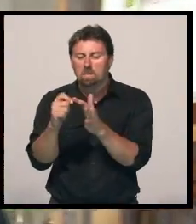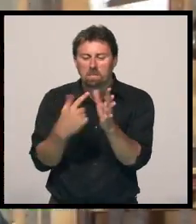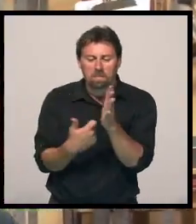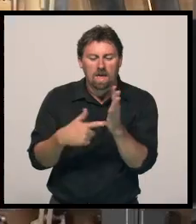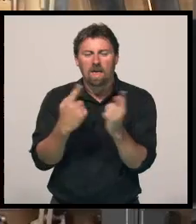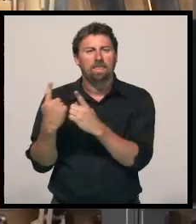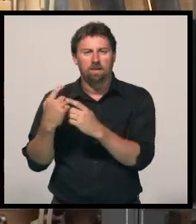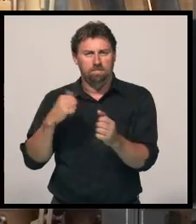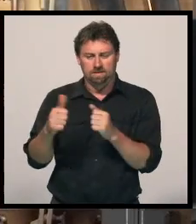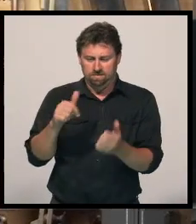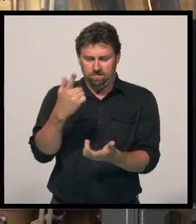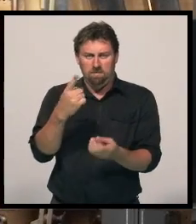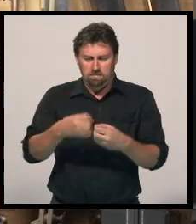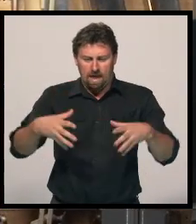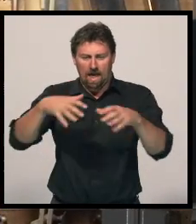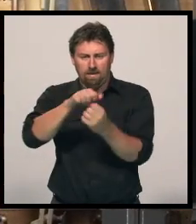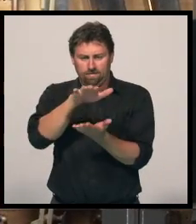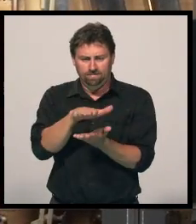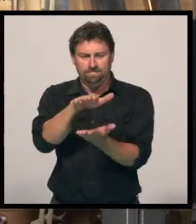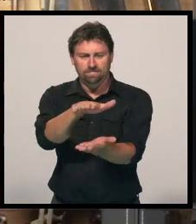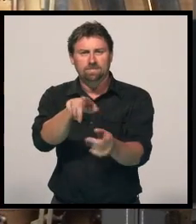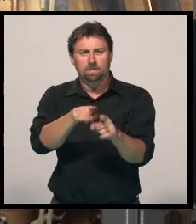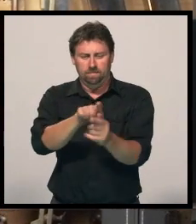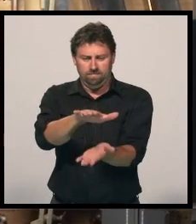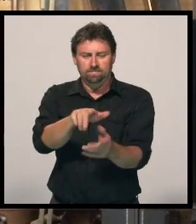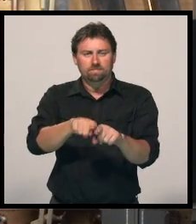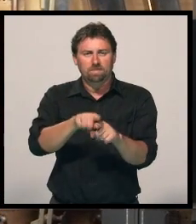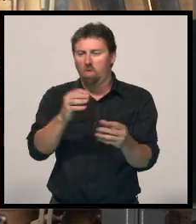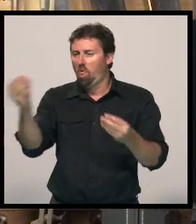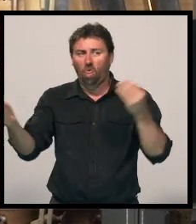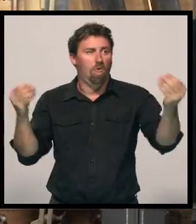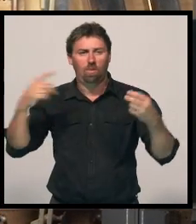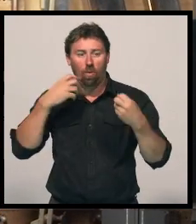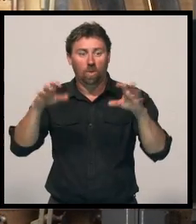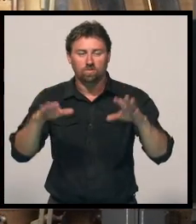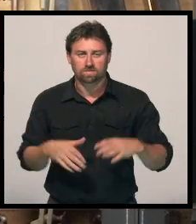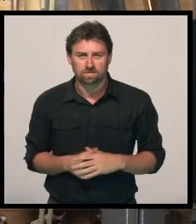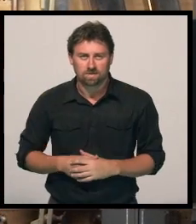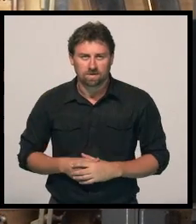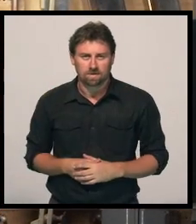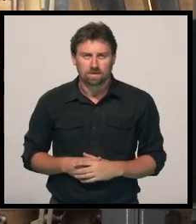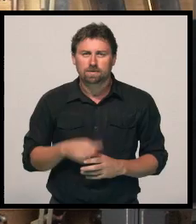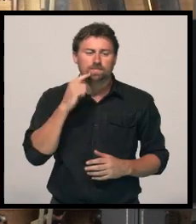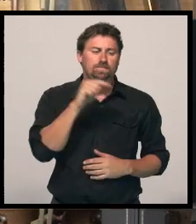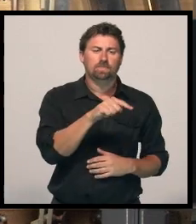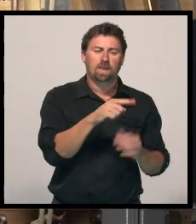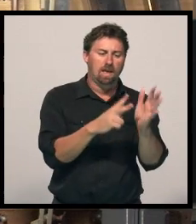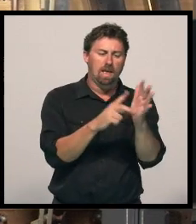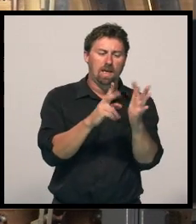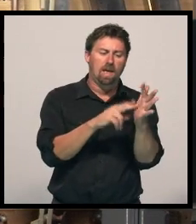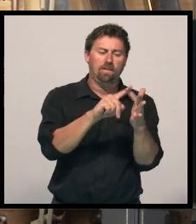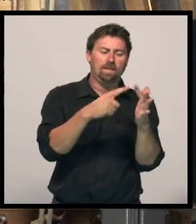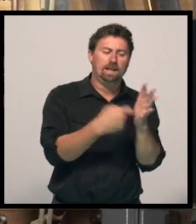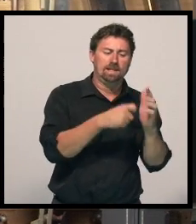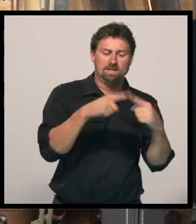envelope. That way you know where they all are. Now, the construction of this box, as opposed to the timber box, is